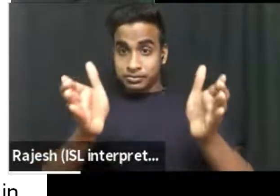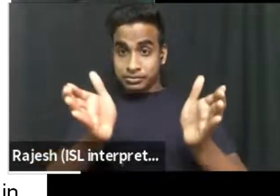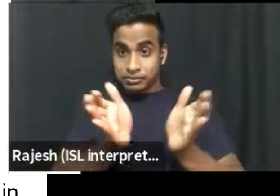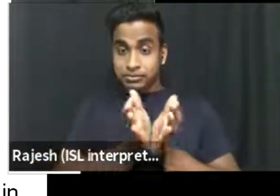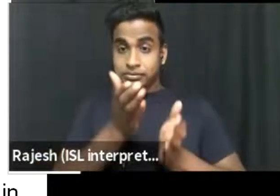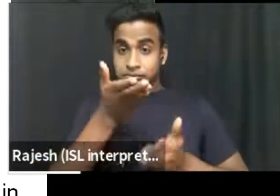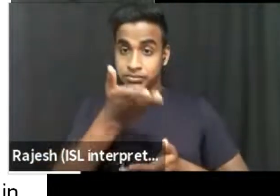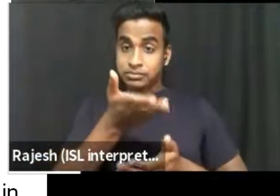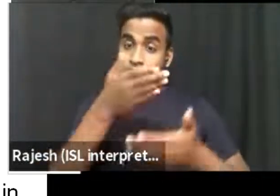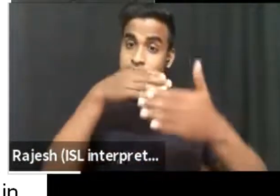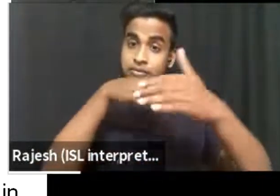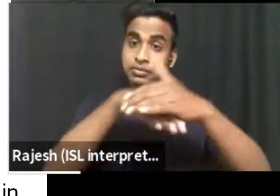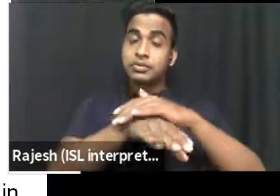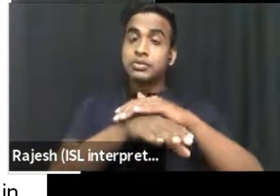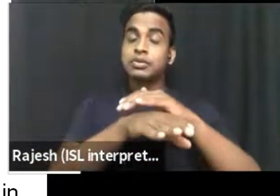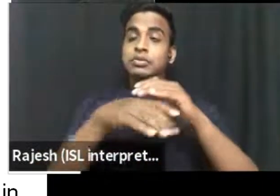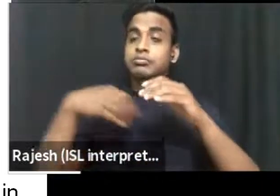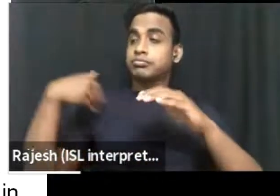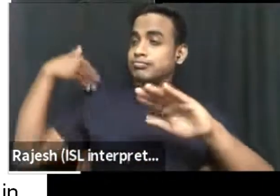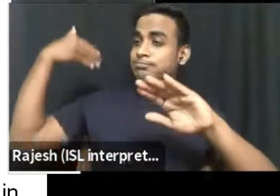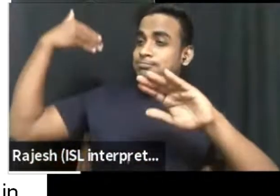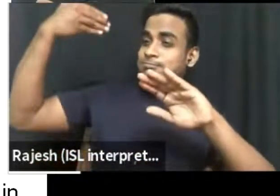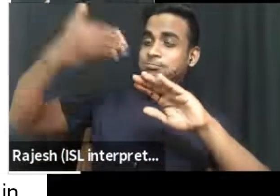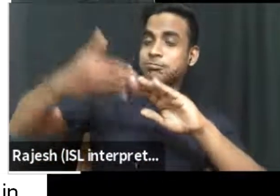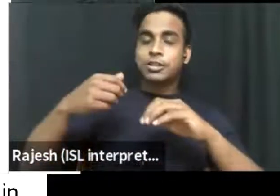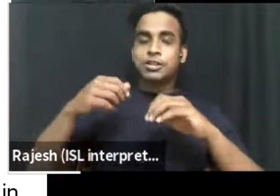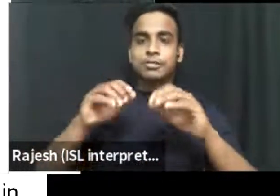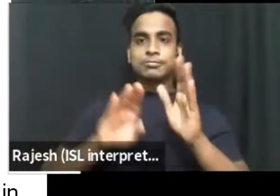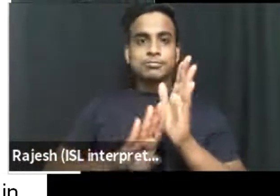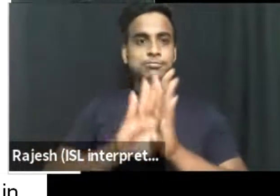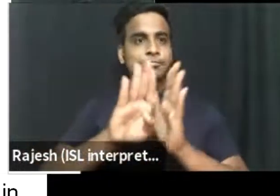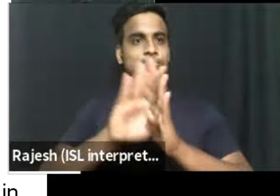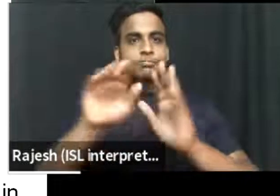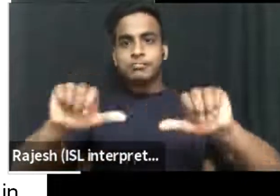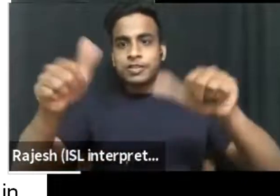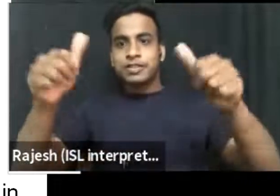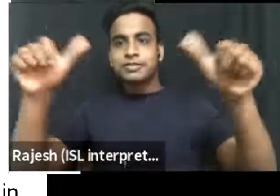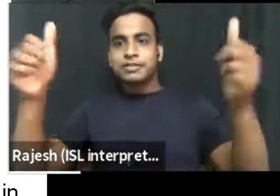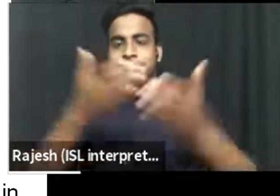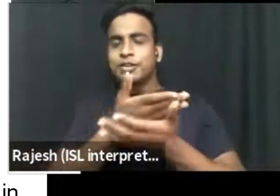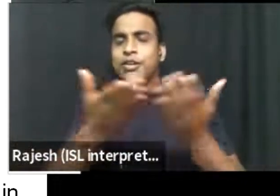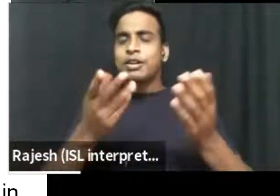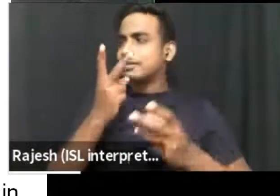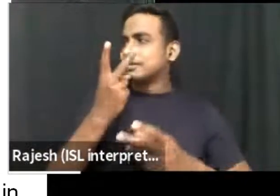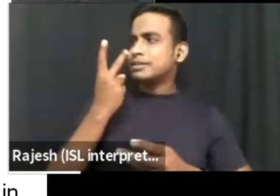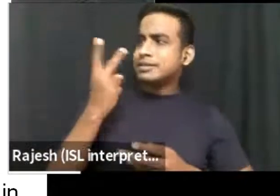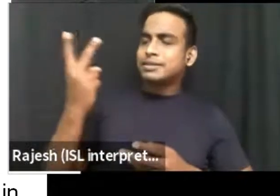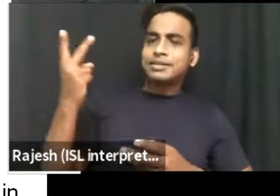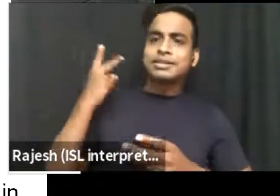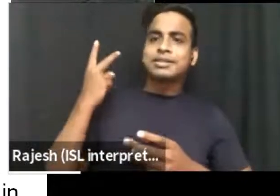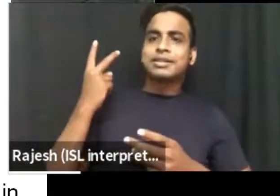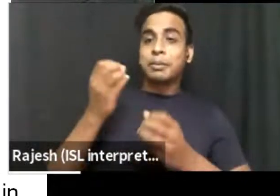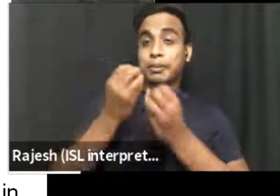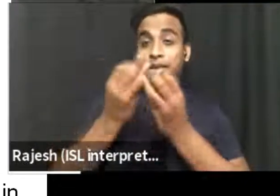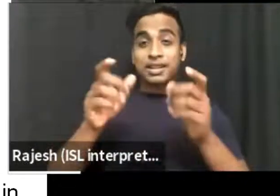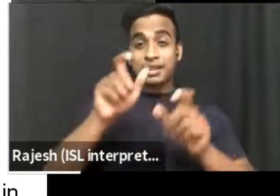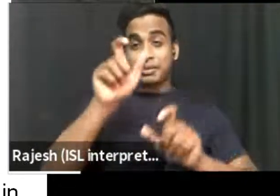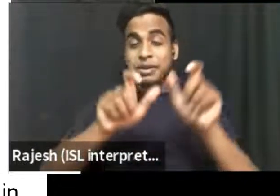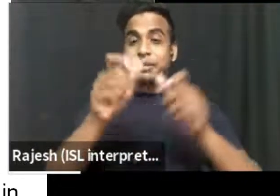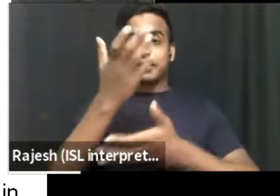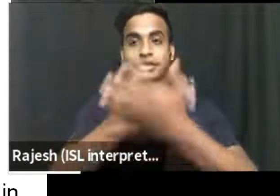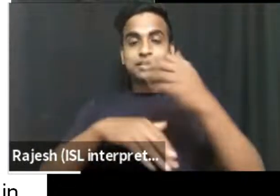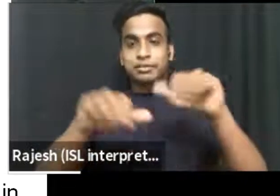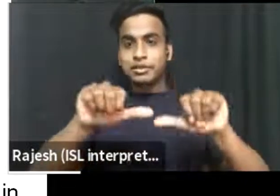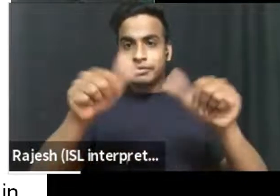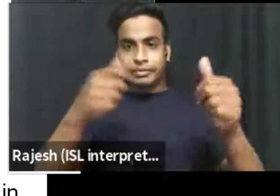where the CBR has really worked and reached out to the large numbers of people with disabilities, we